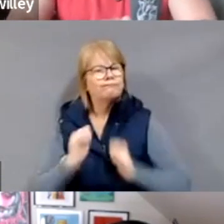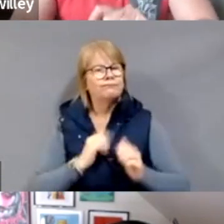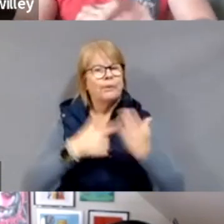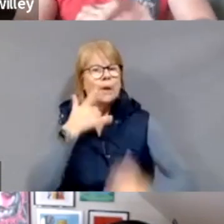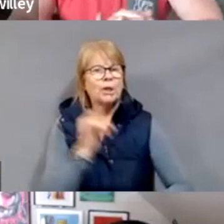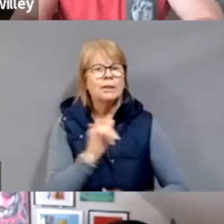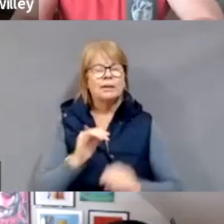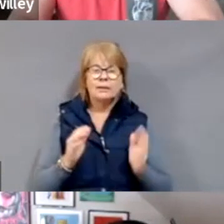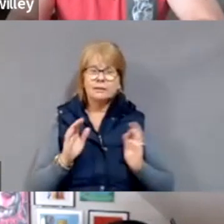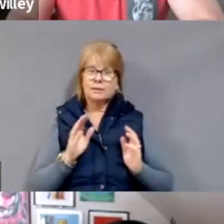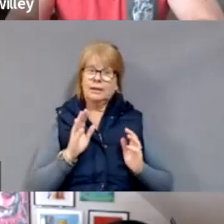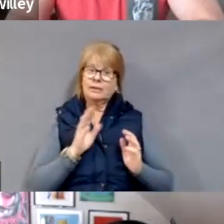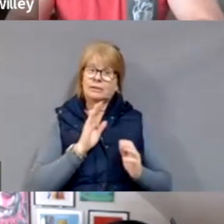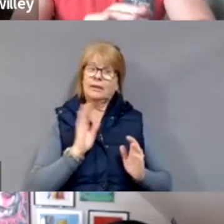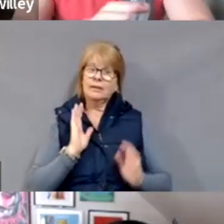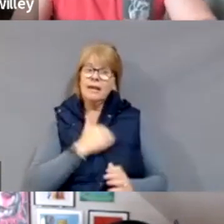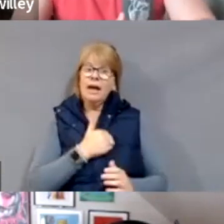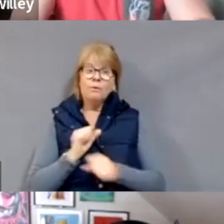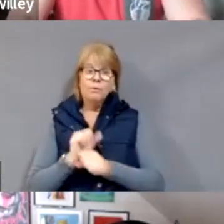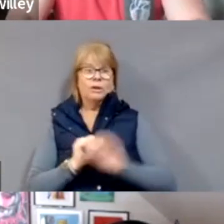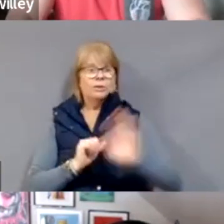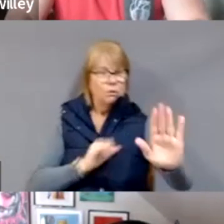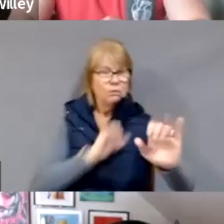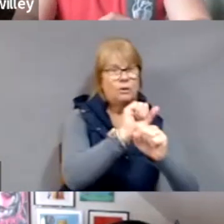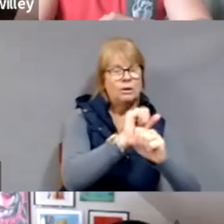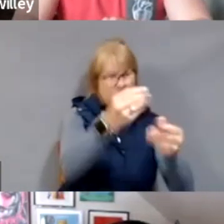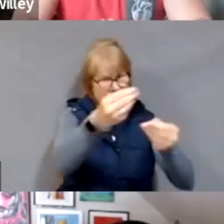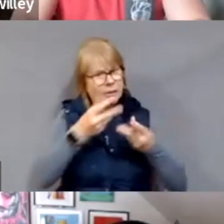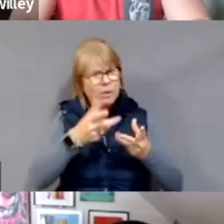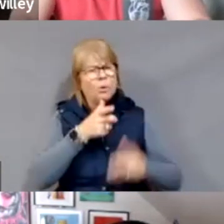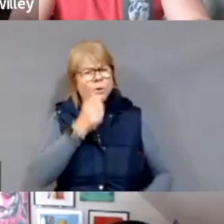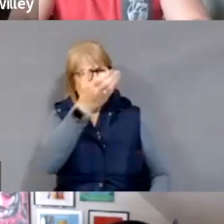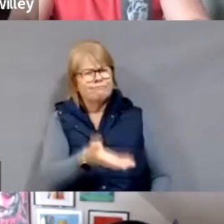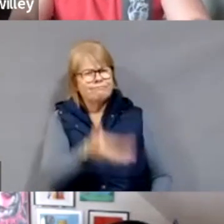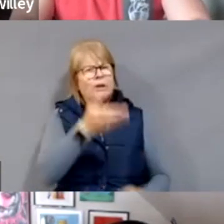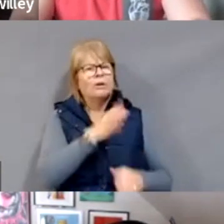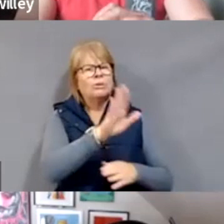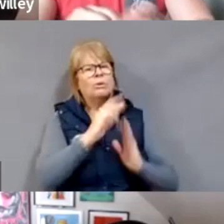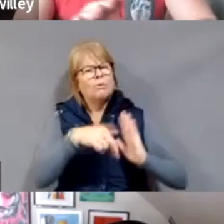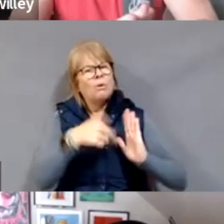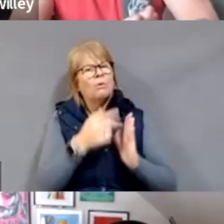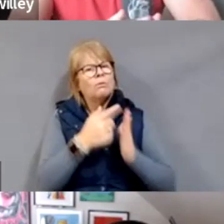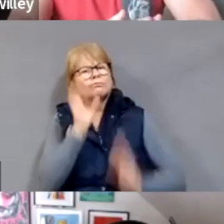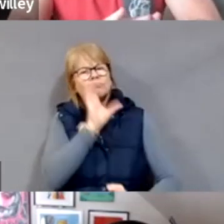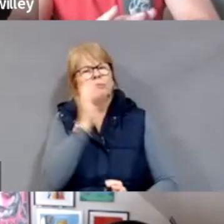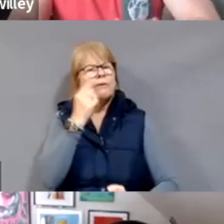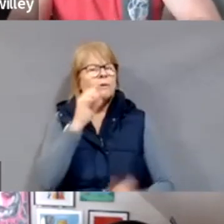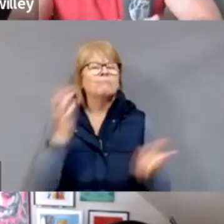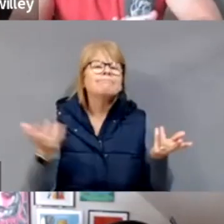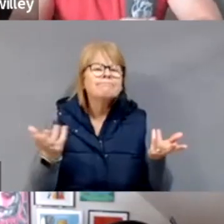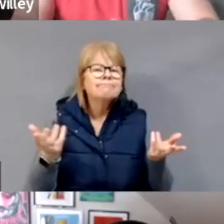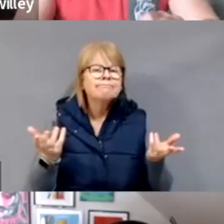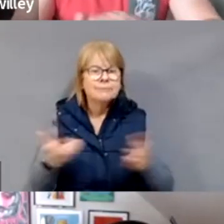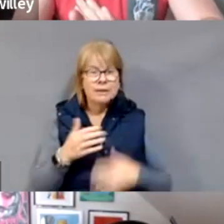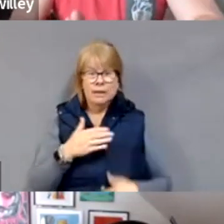it's our gig, and it's your gig to present yourself and tell us who you are in whatever capacity works the best for you. And that's